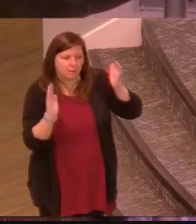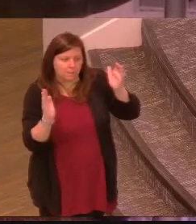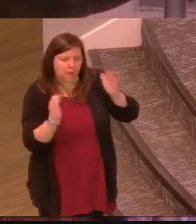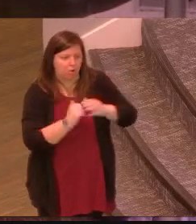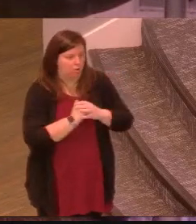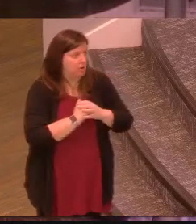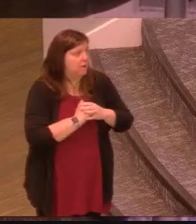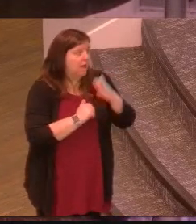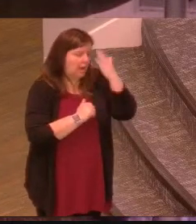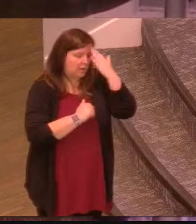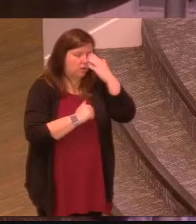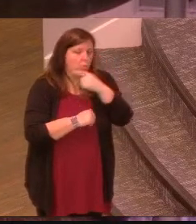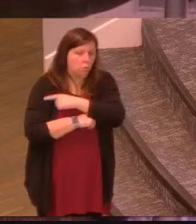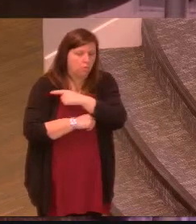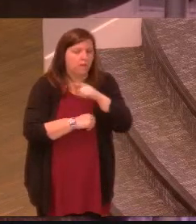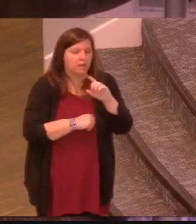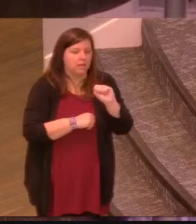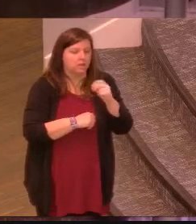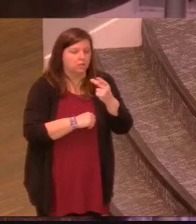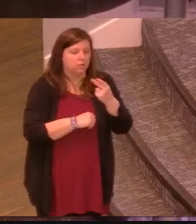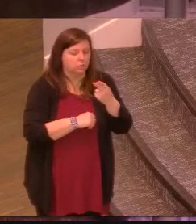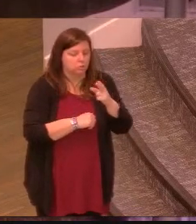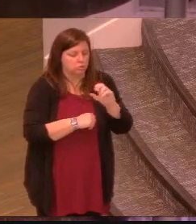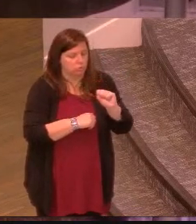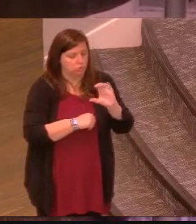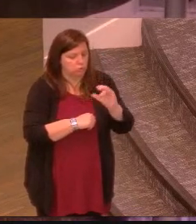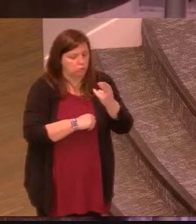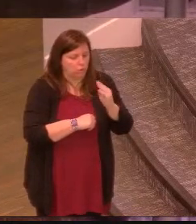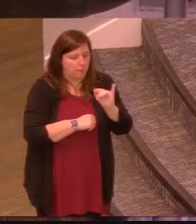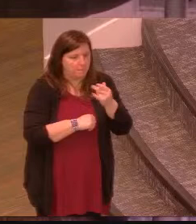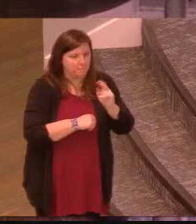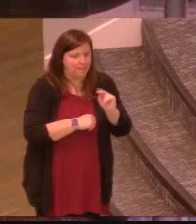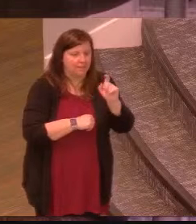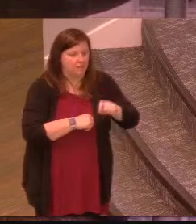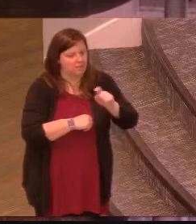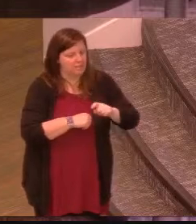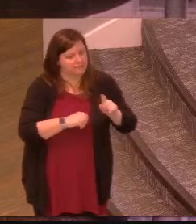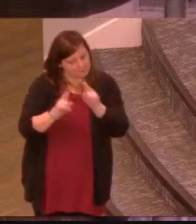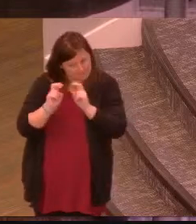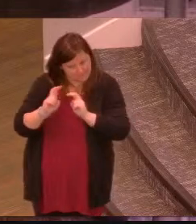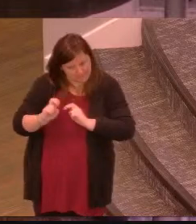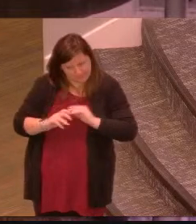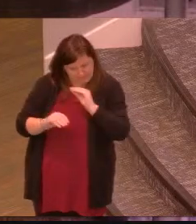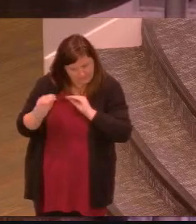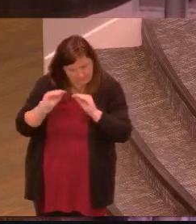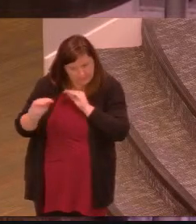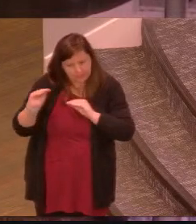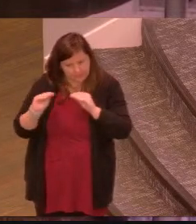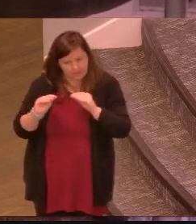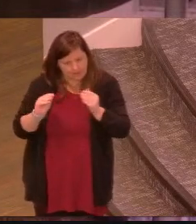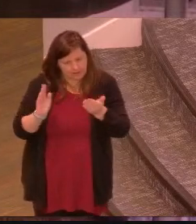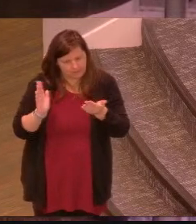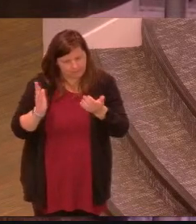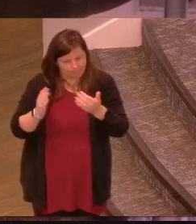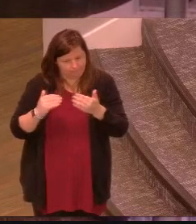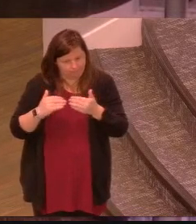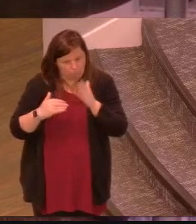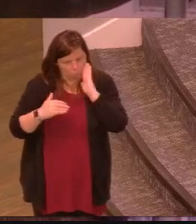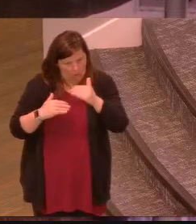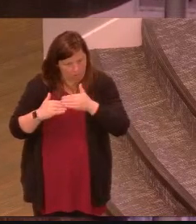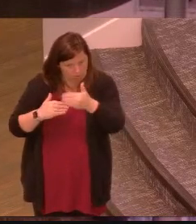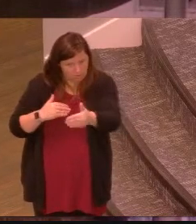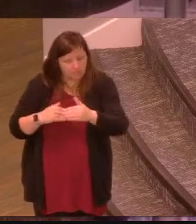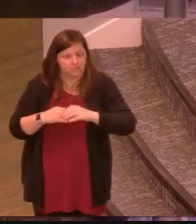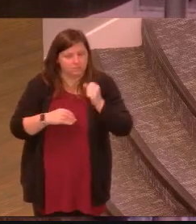that Dr. Schoeneman is gonna have to run these numbers, so I don't wanna put y'all on the spot, but it seems like 15